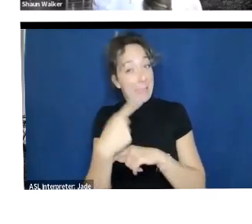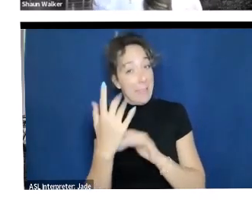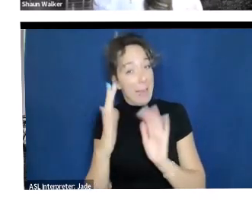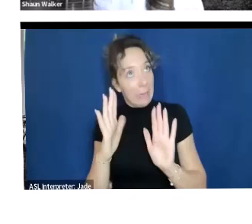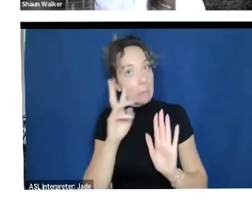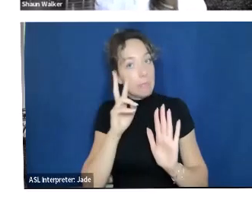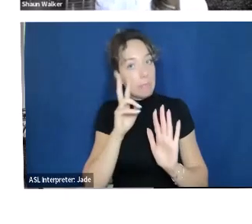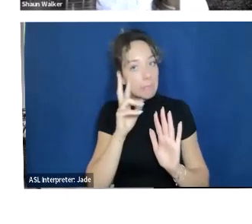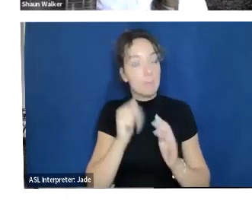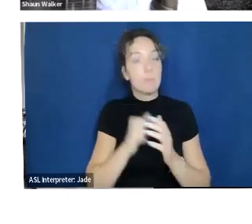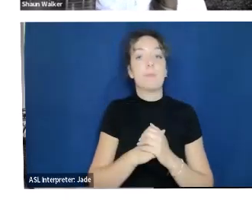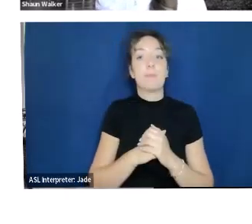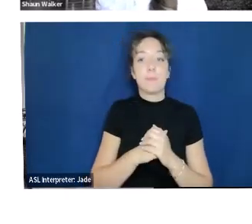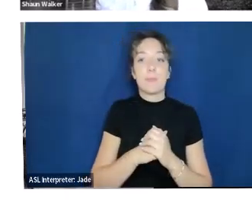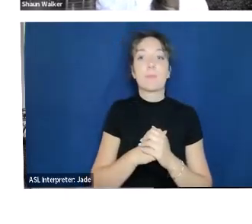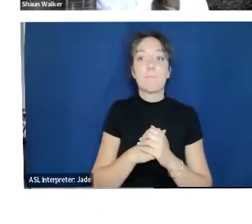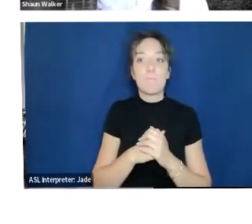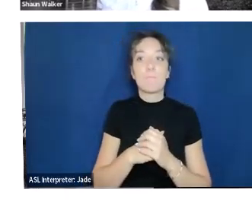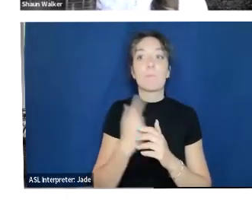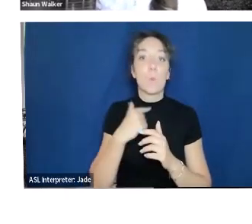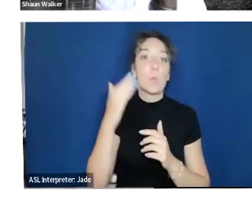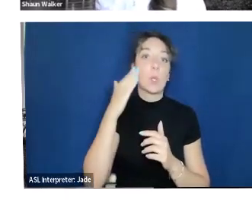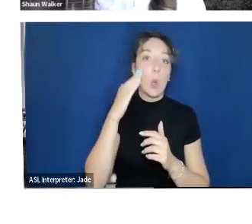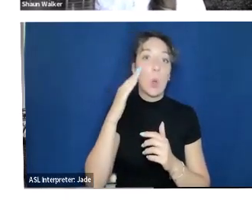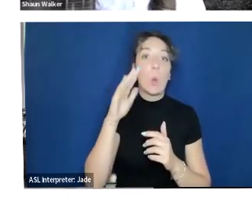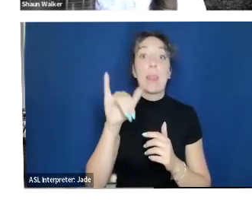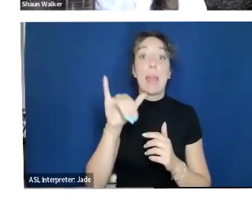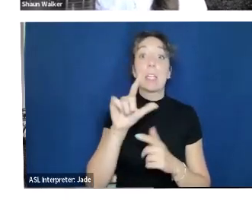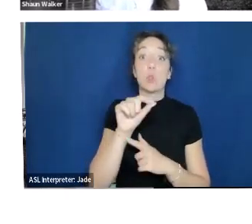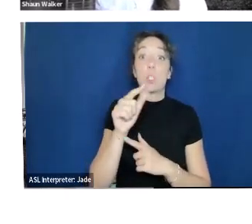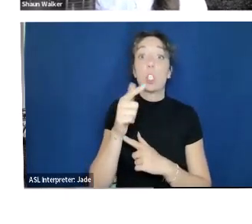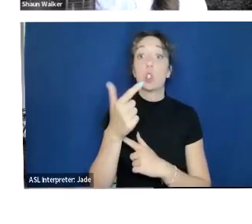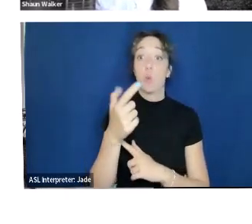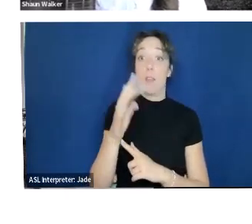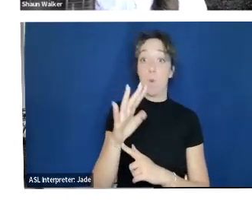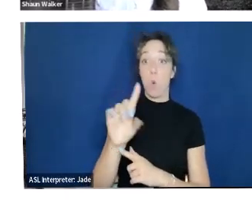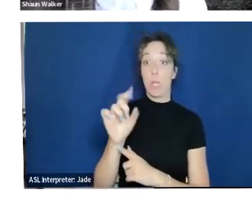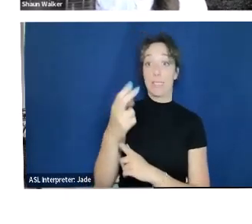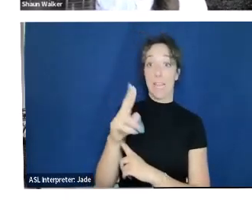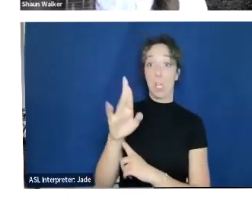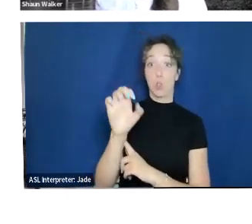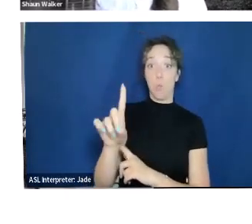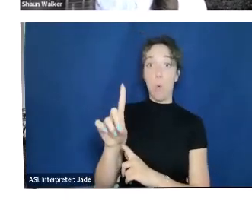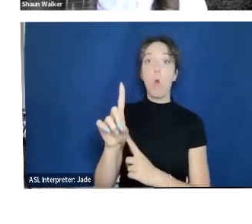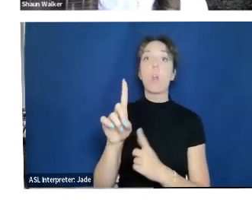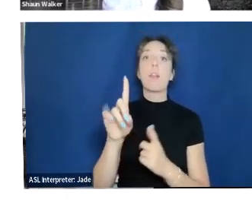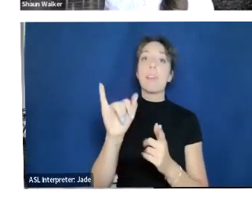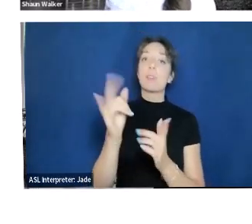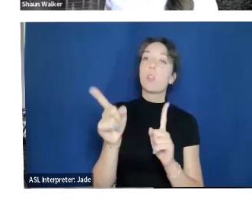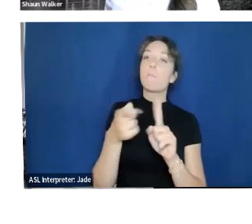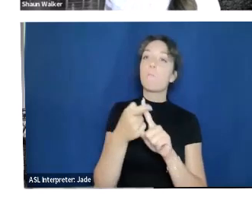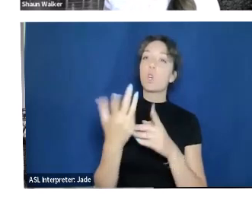So since the 24 dashboard marked the first inclusion of LTEL